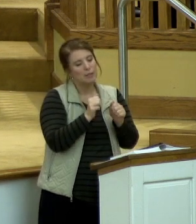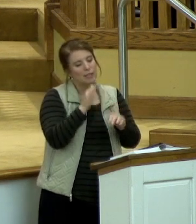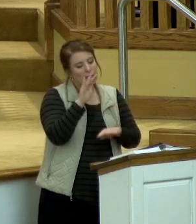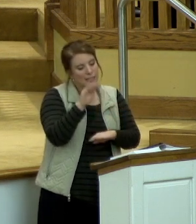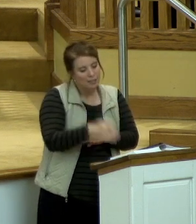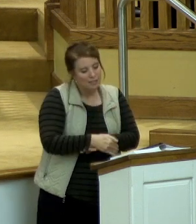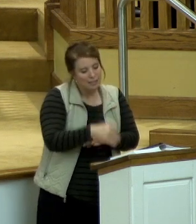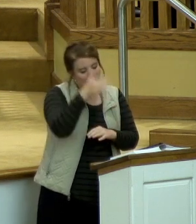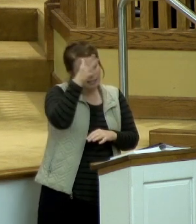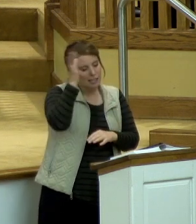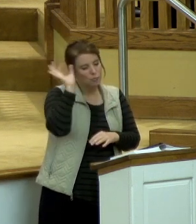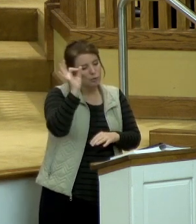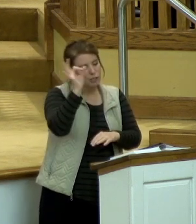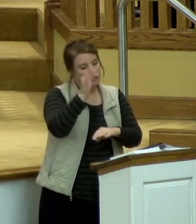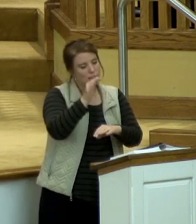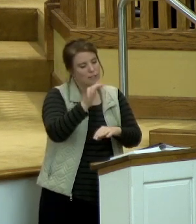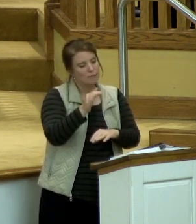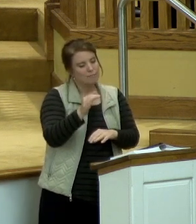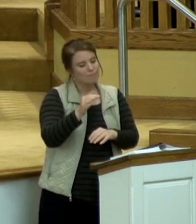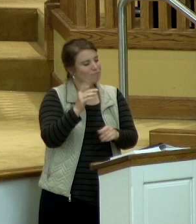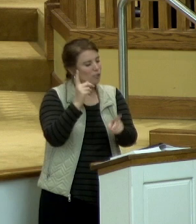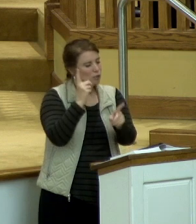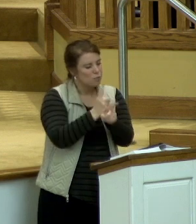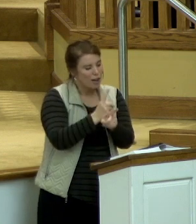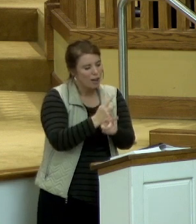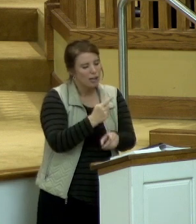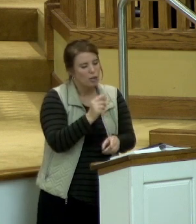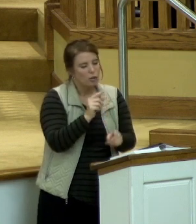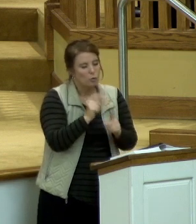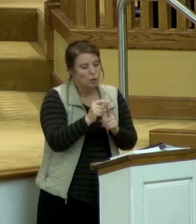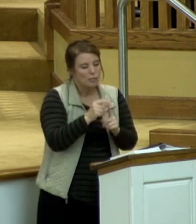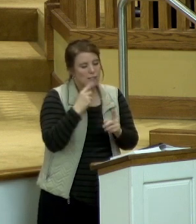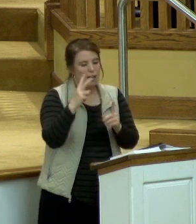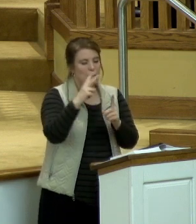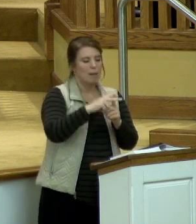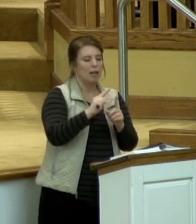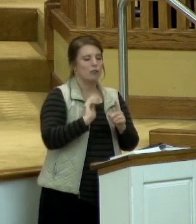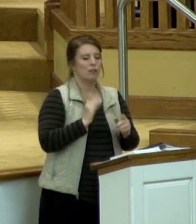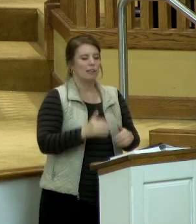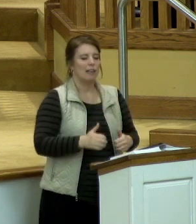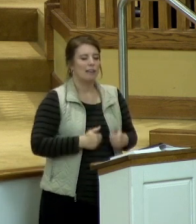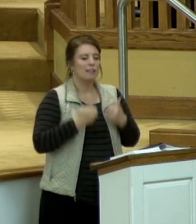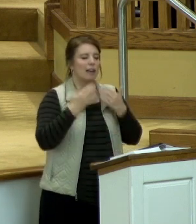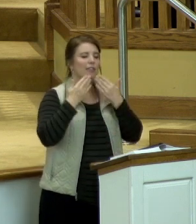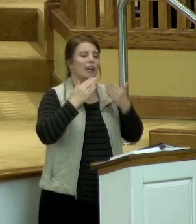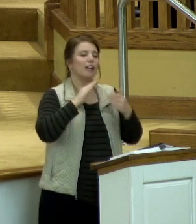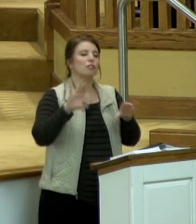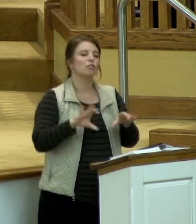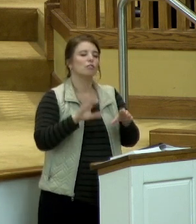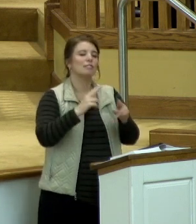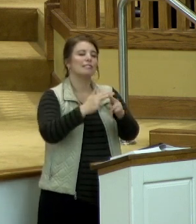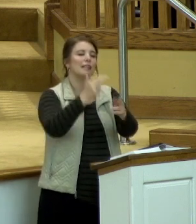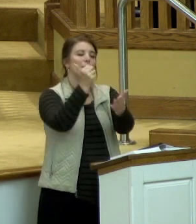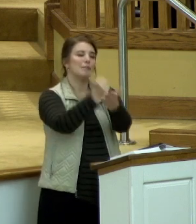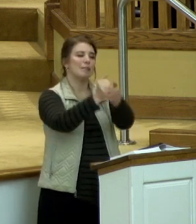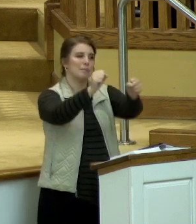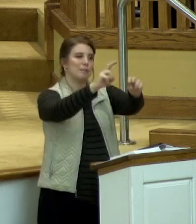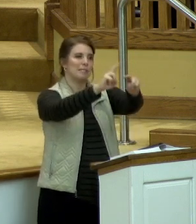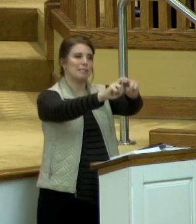he preaches to us. Give him all the right things to say and help it to us to apply it to our lives. Thank you for all you do and hear and pray. Amen. You may be